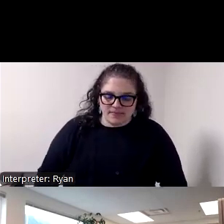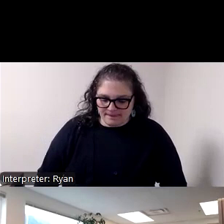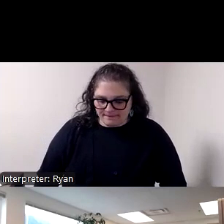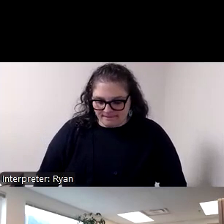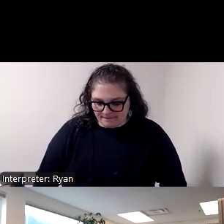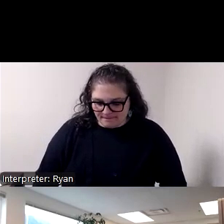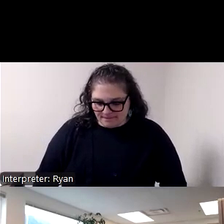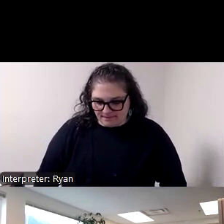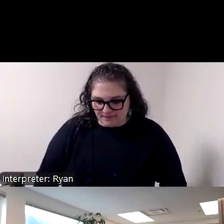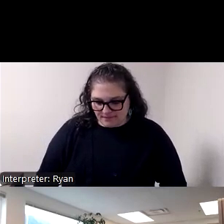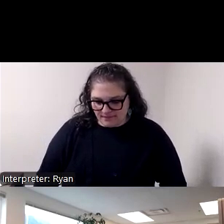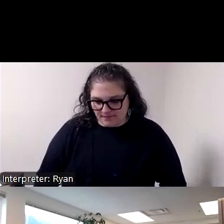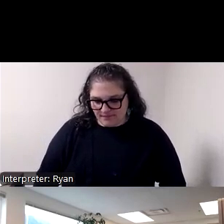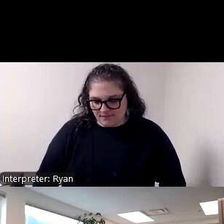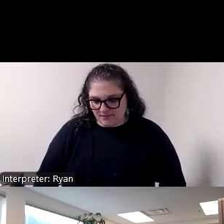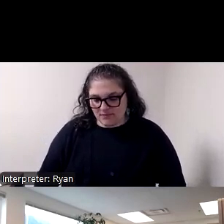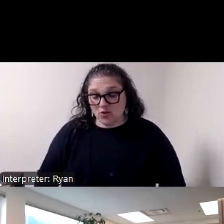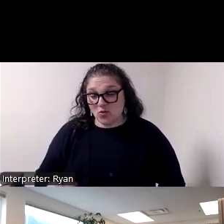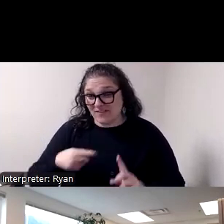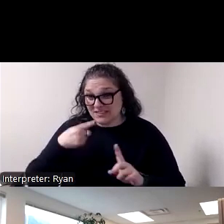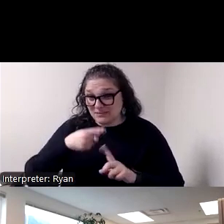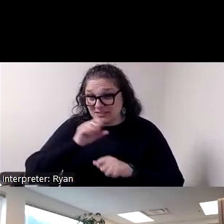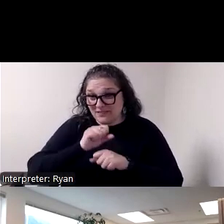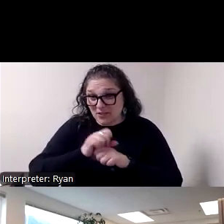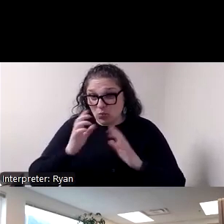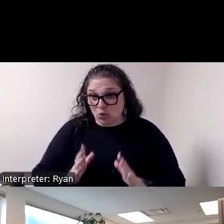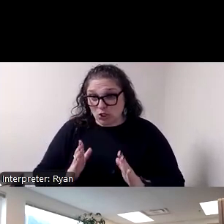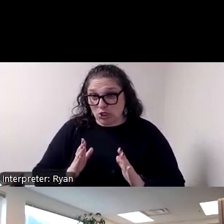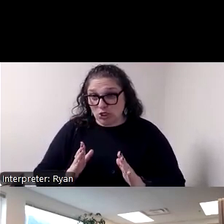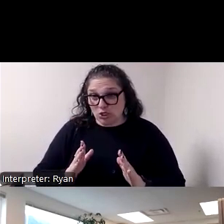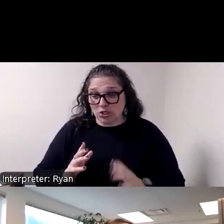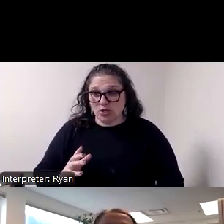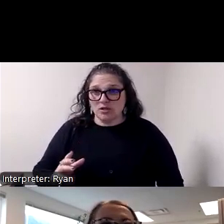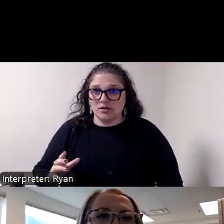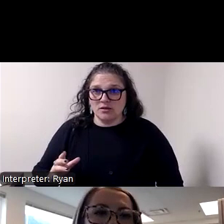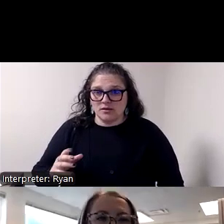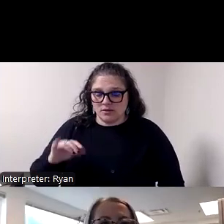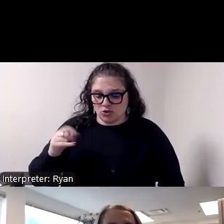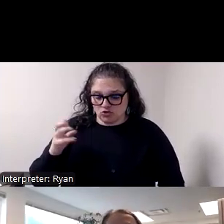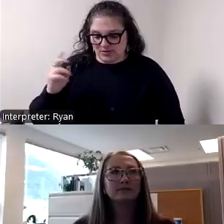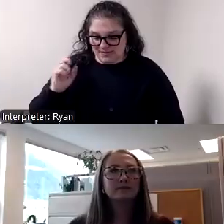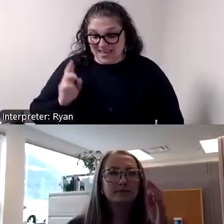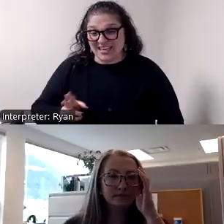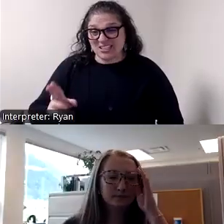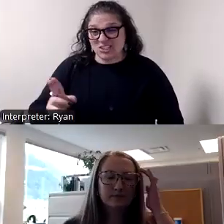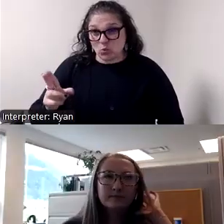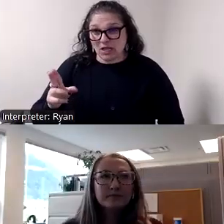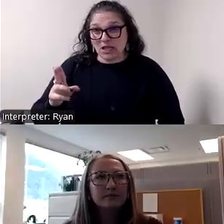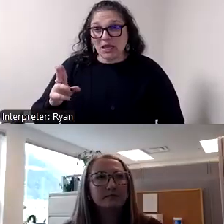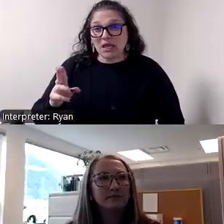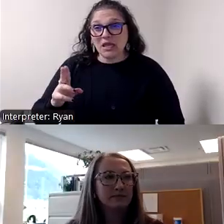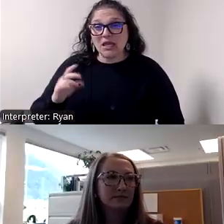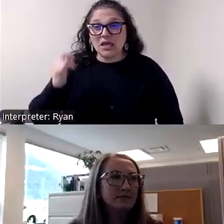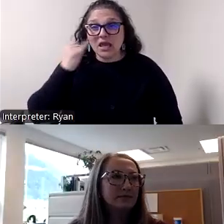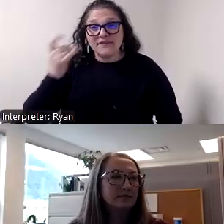Is there a specific employee? Well, historically, employees would, if they are